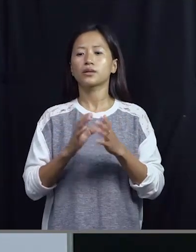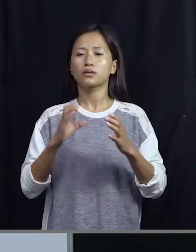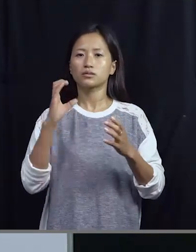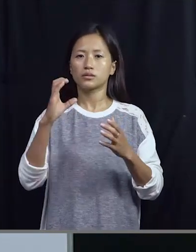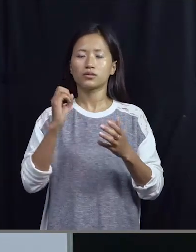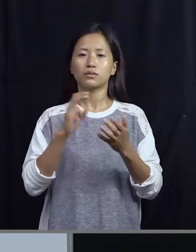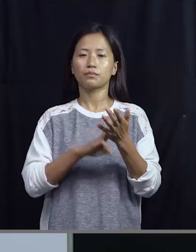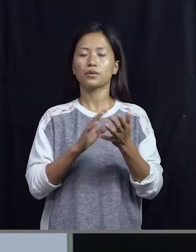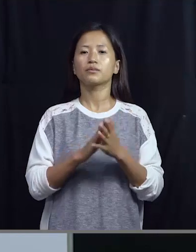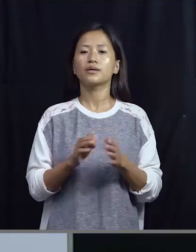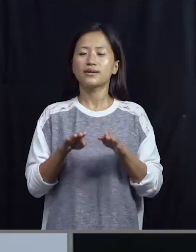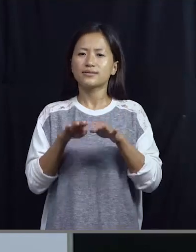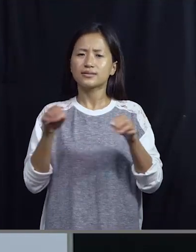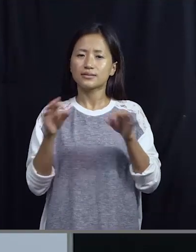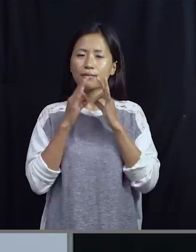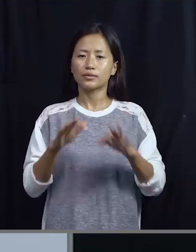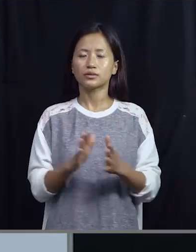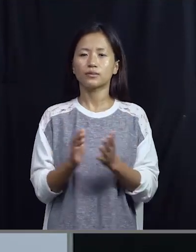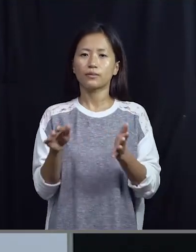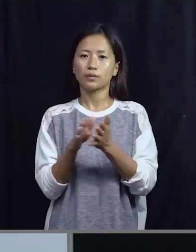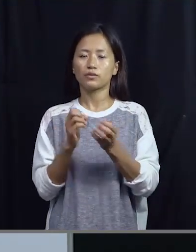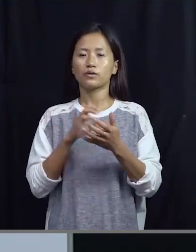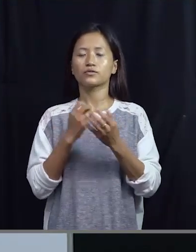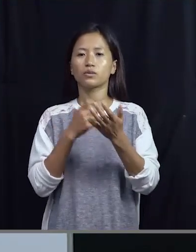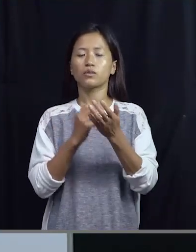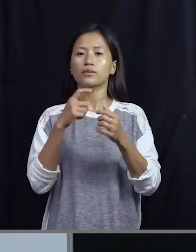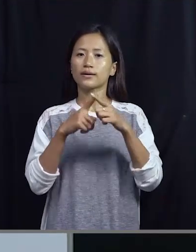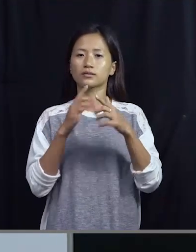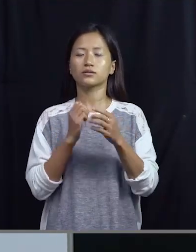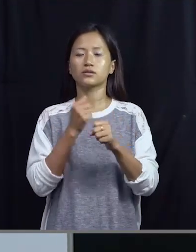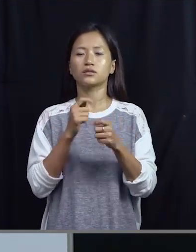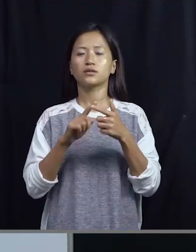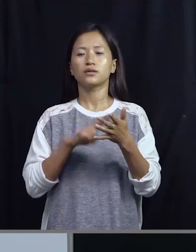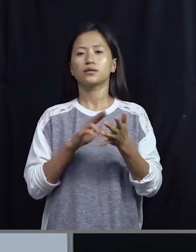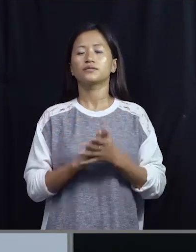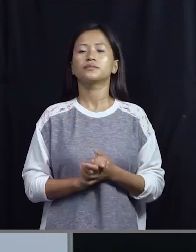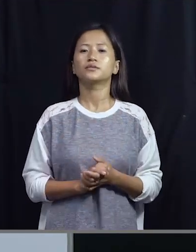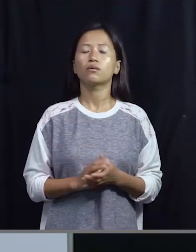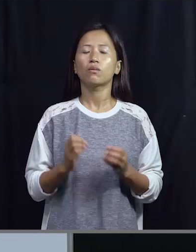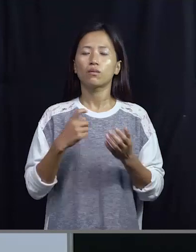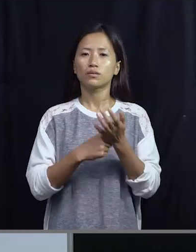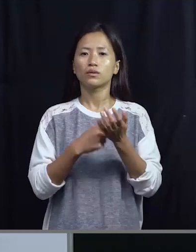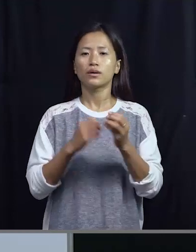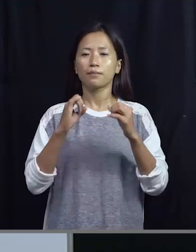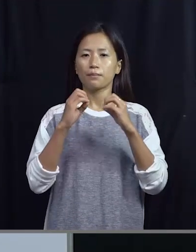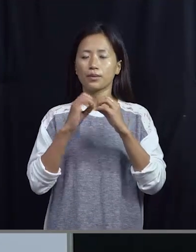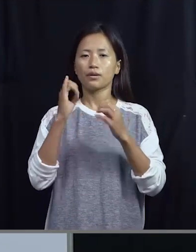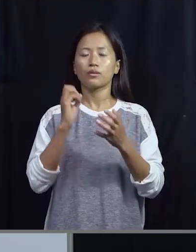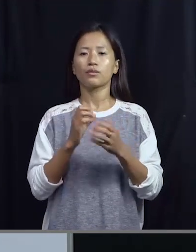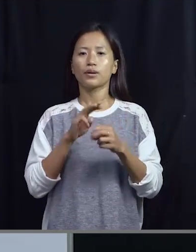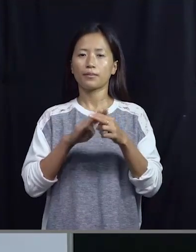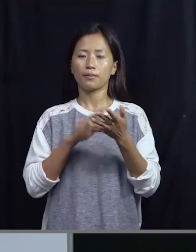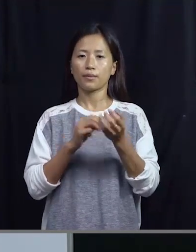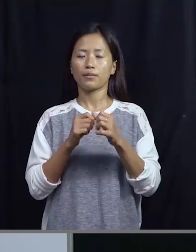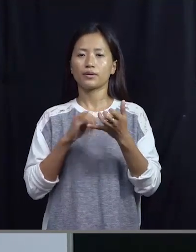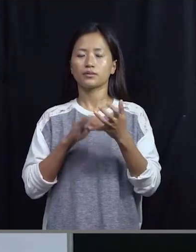into simpler compounds in the absence of oxygen or digestion of biomass. That is the waste